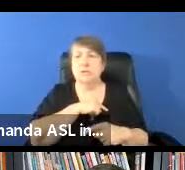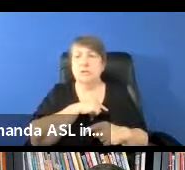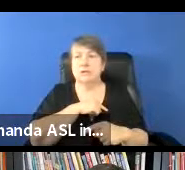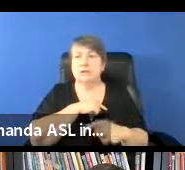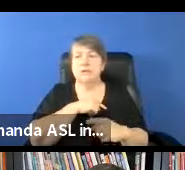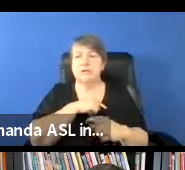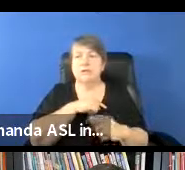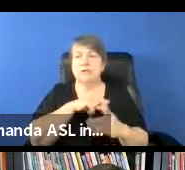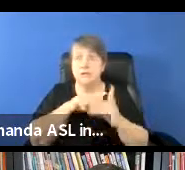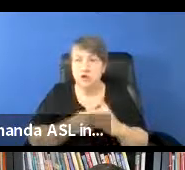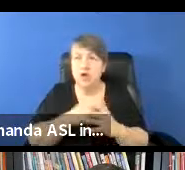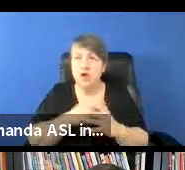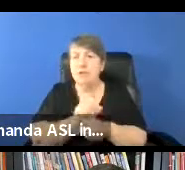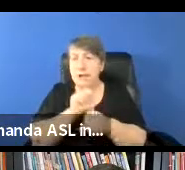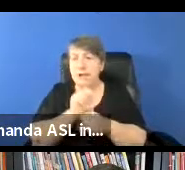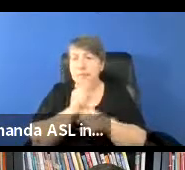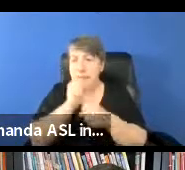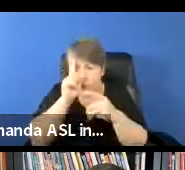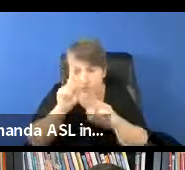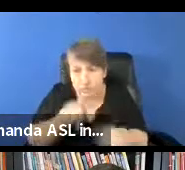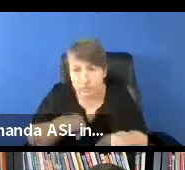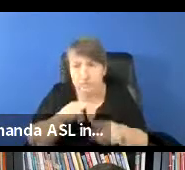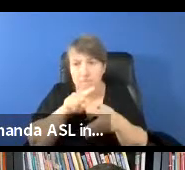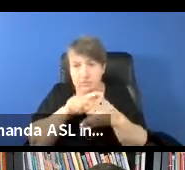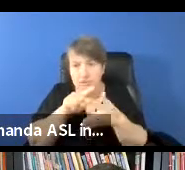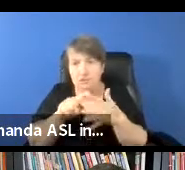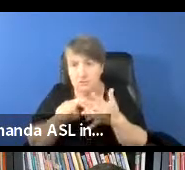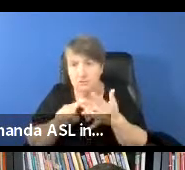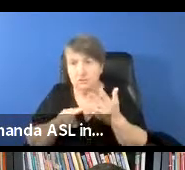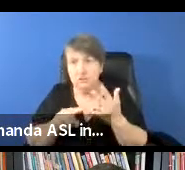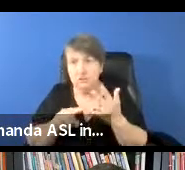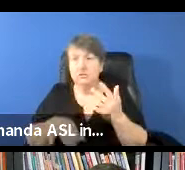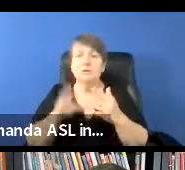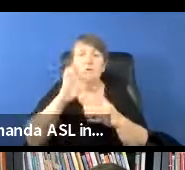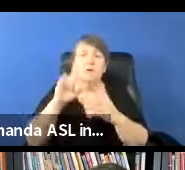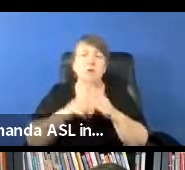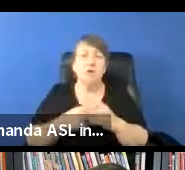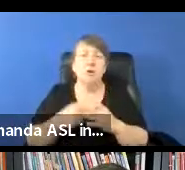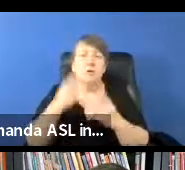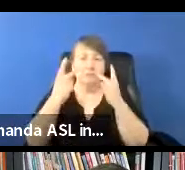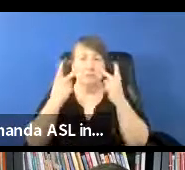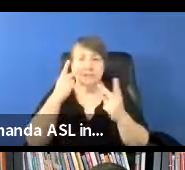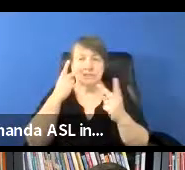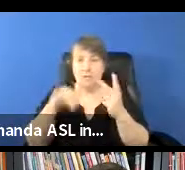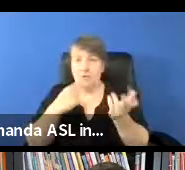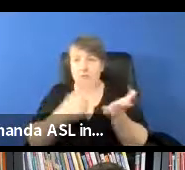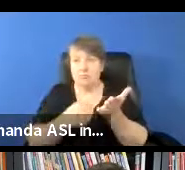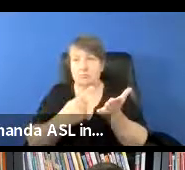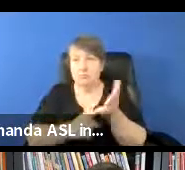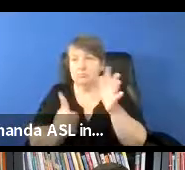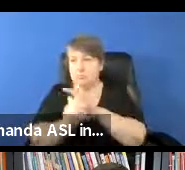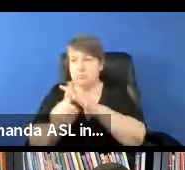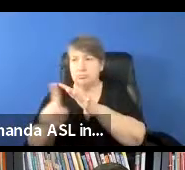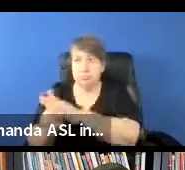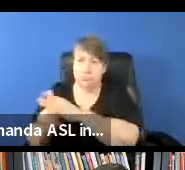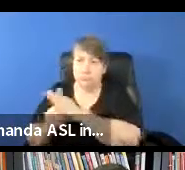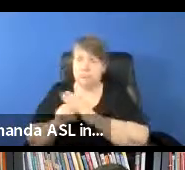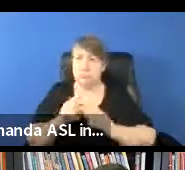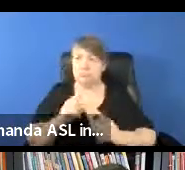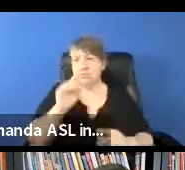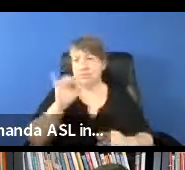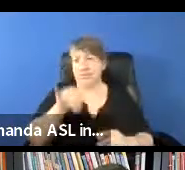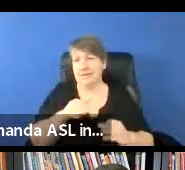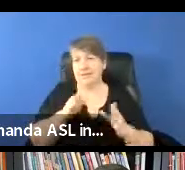labor agreements and things of that nature, you will start seeing those conversations come up in this